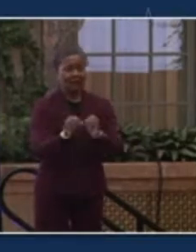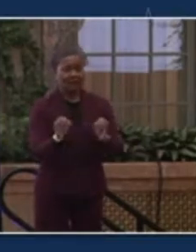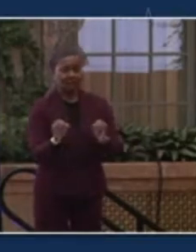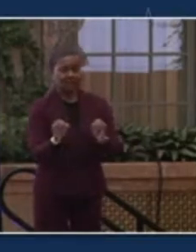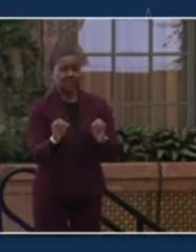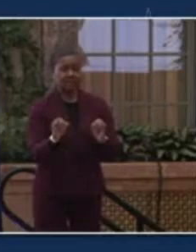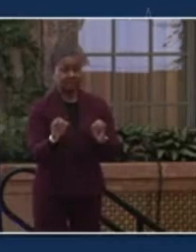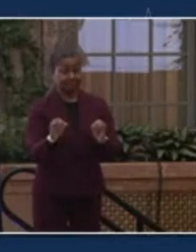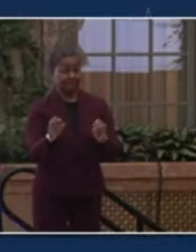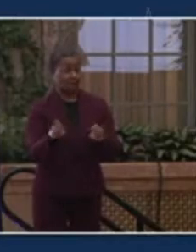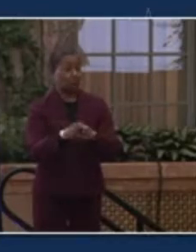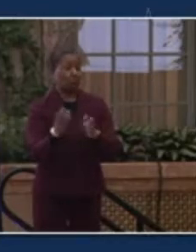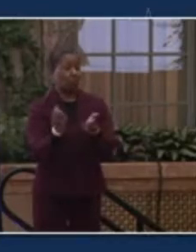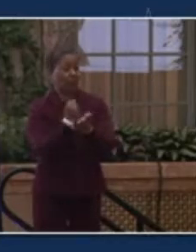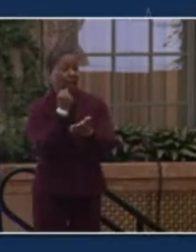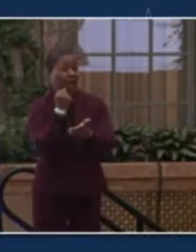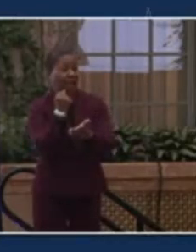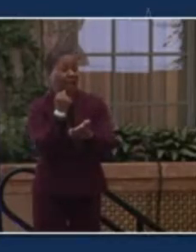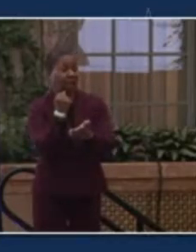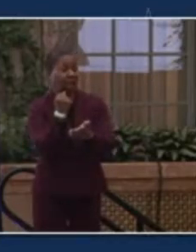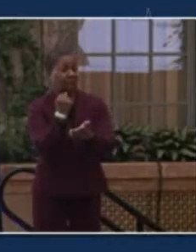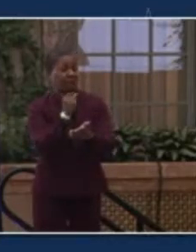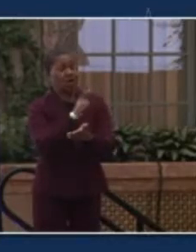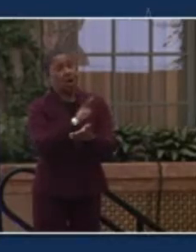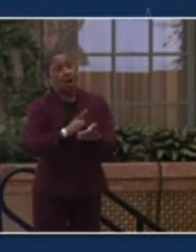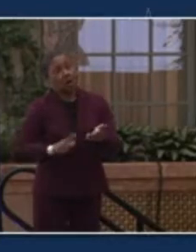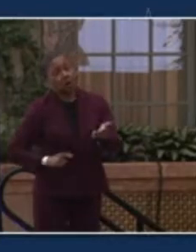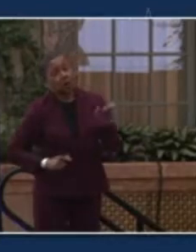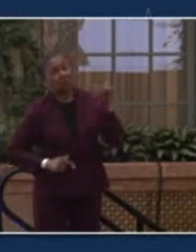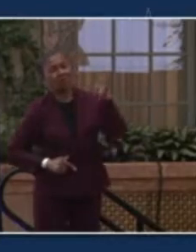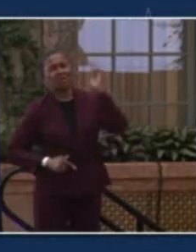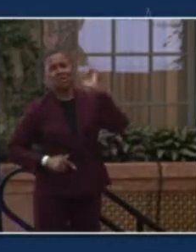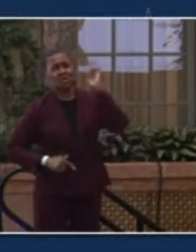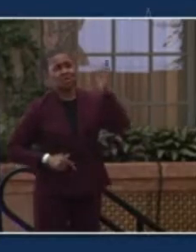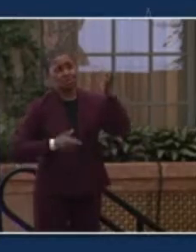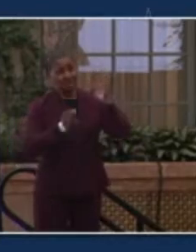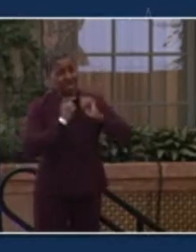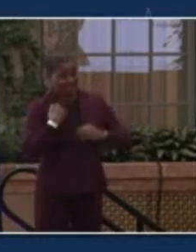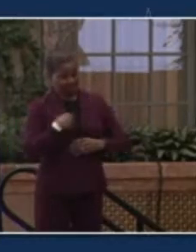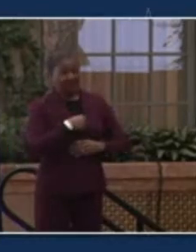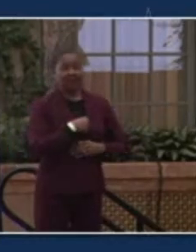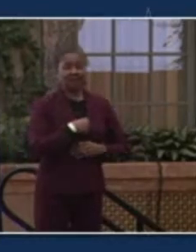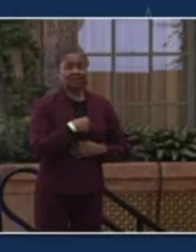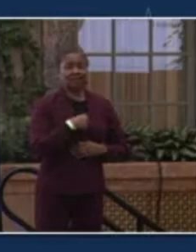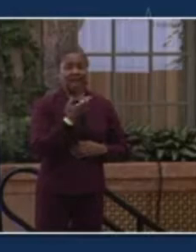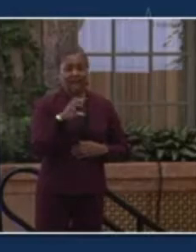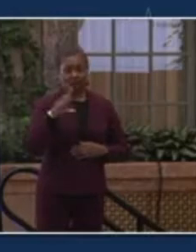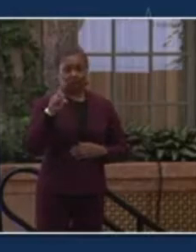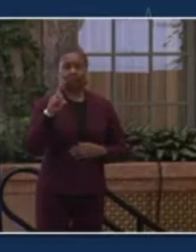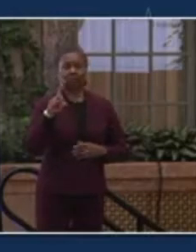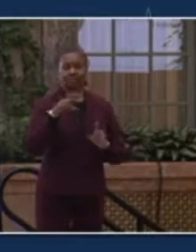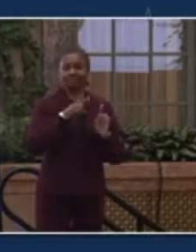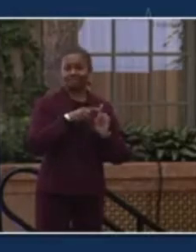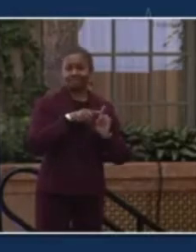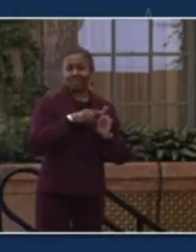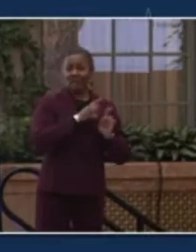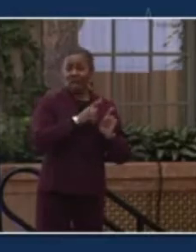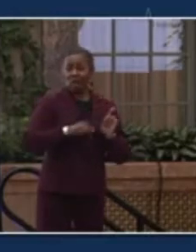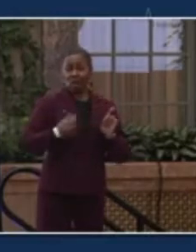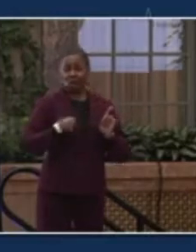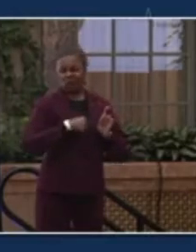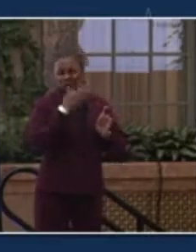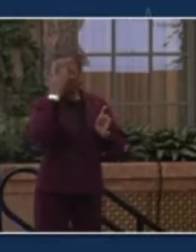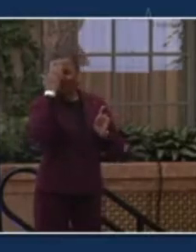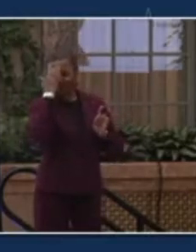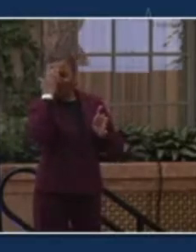and win. For Lord, you gave us Harold. And Lord, we